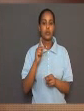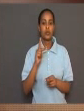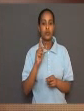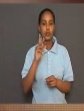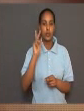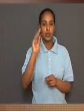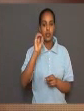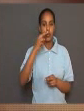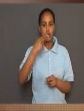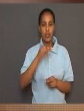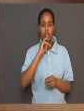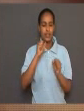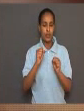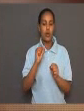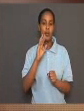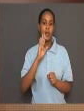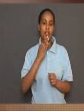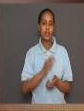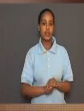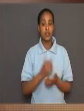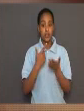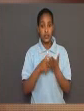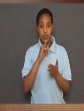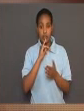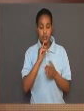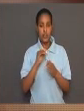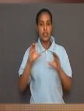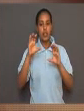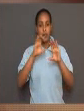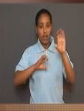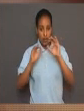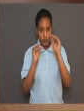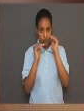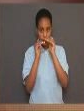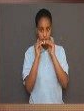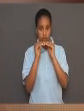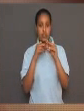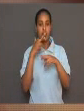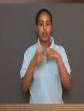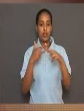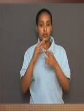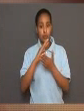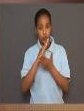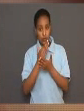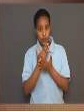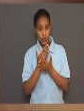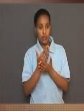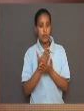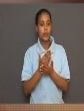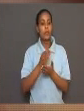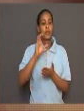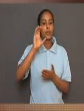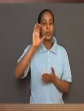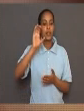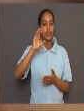is a strong base. This is the chemical equation for the reaction between ethanoic